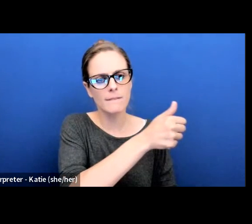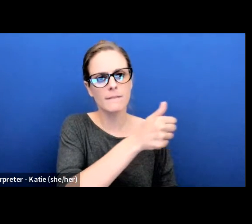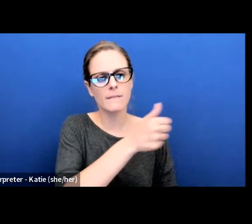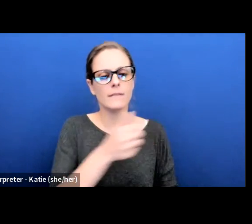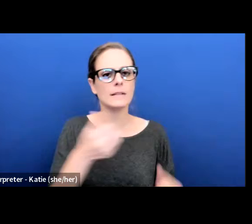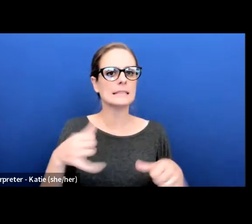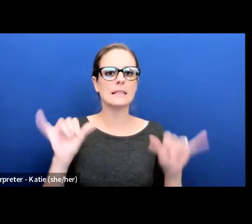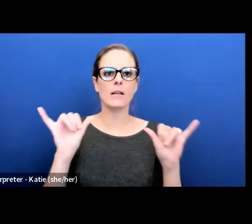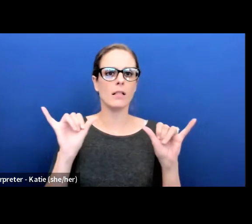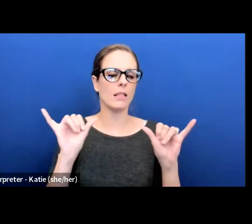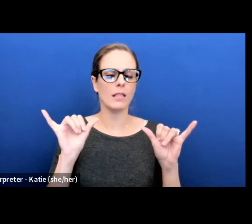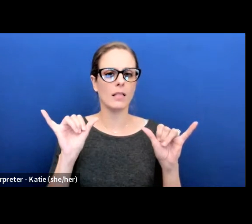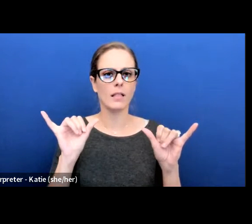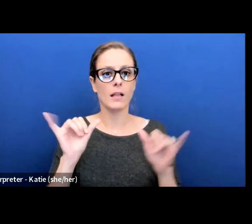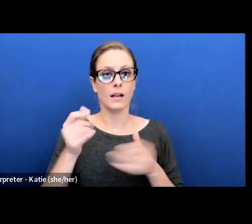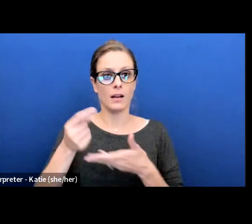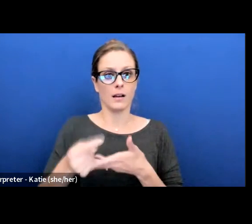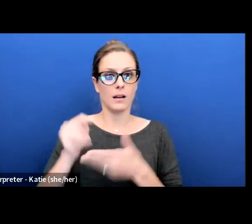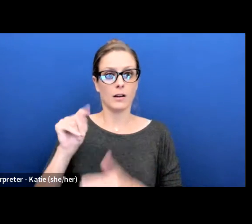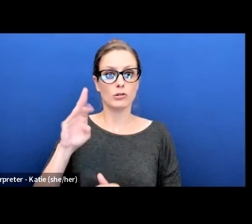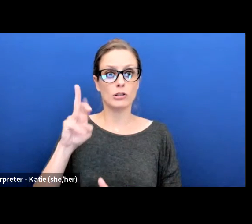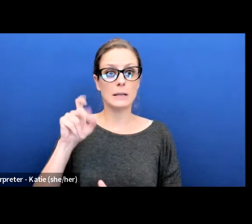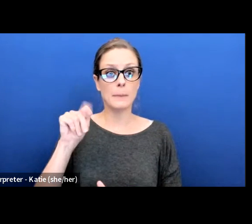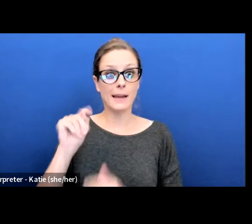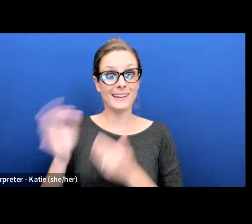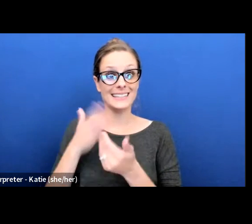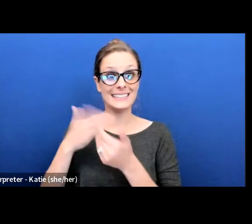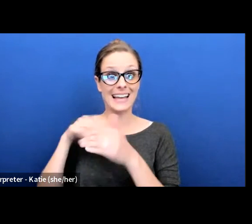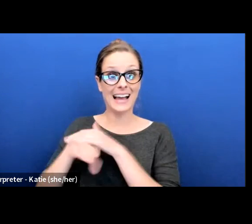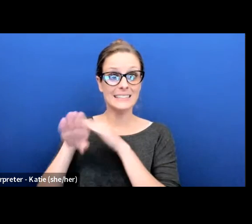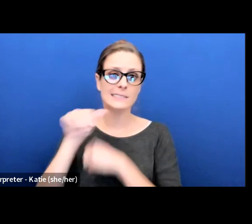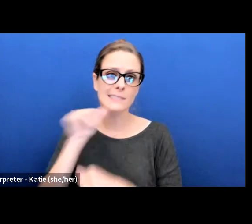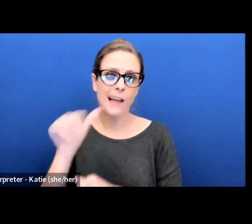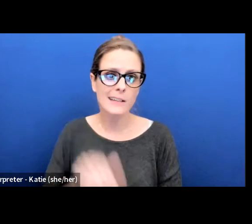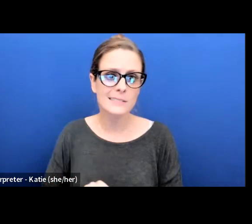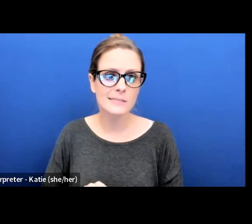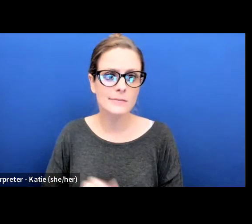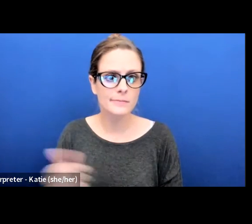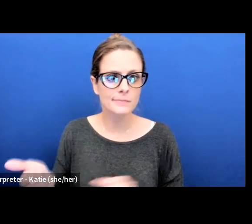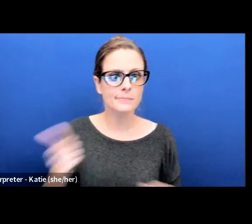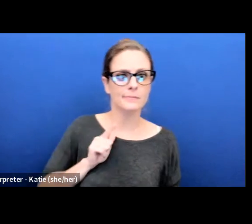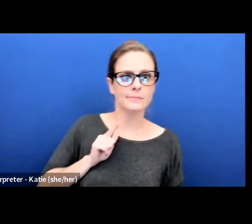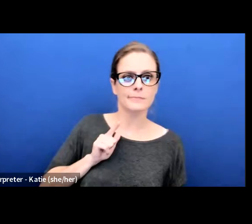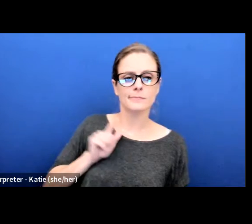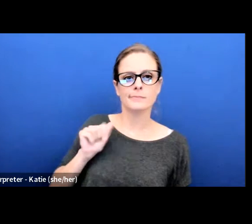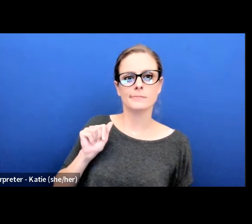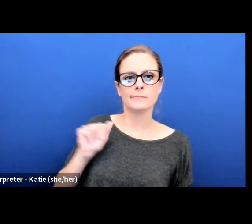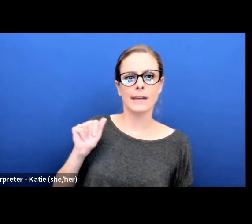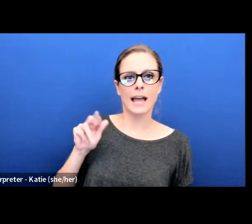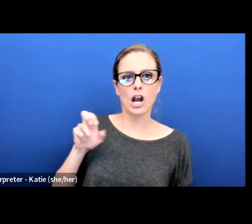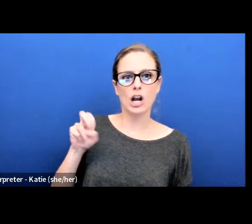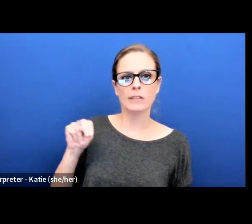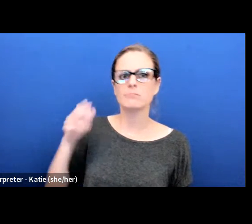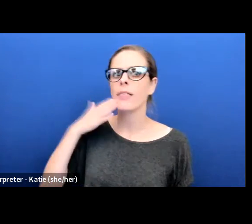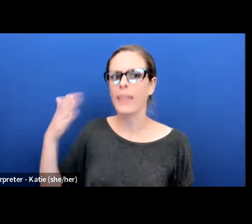the treatment. Thanks. Oh, thank you. I just want to say thank you. Seriously, these are the things that people don't hear about